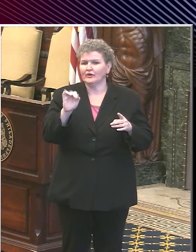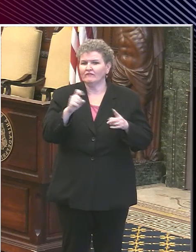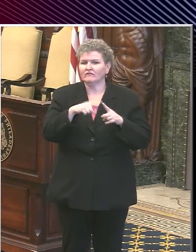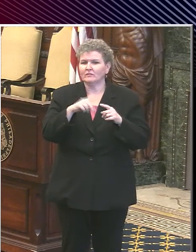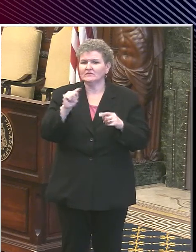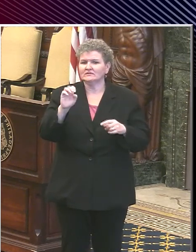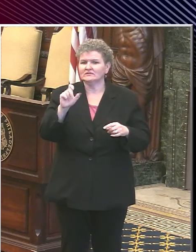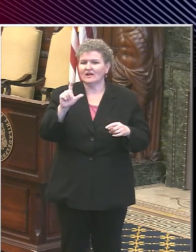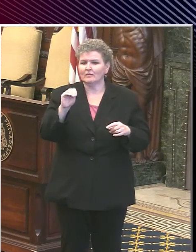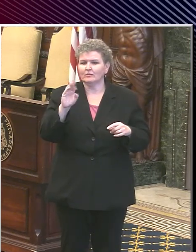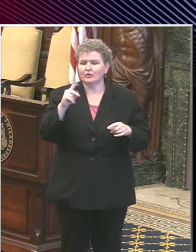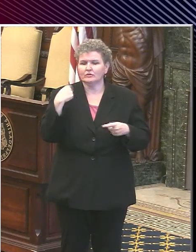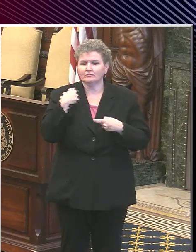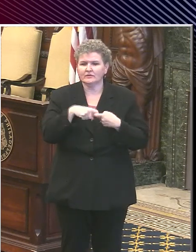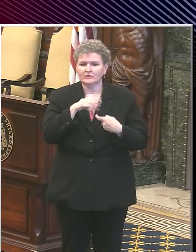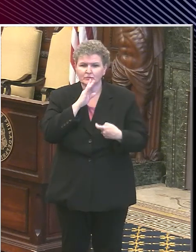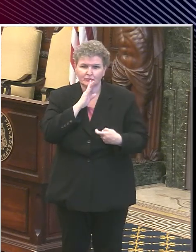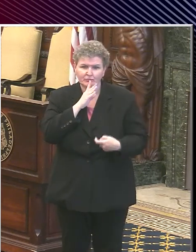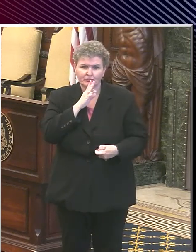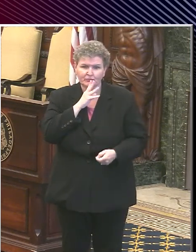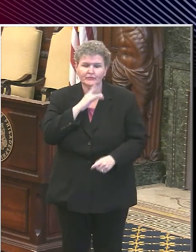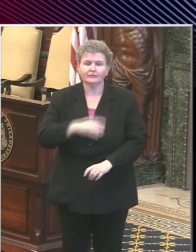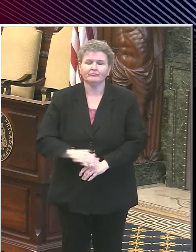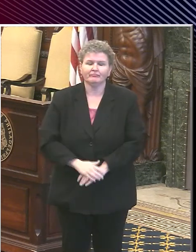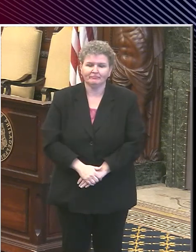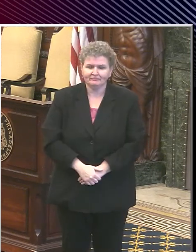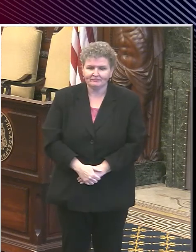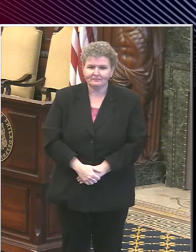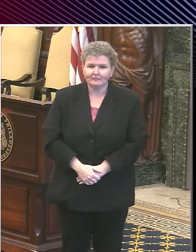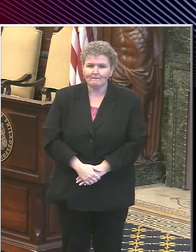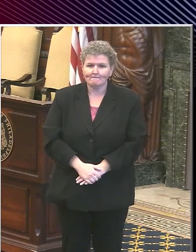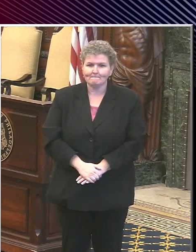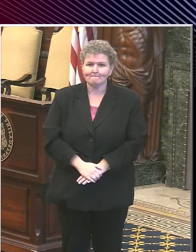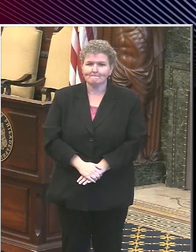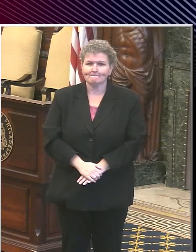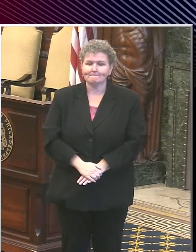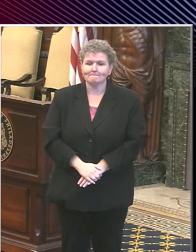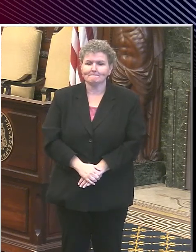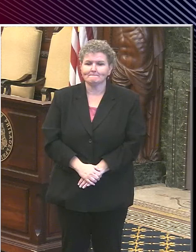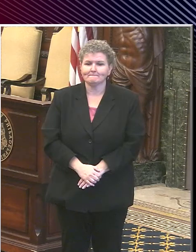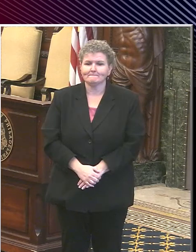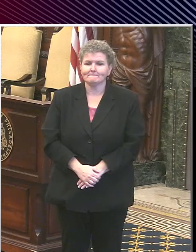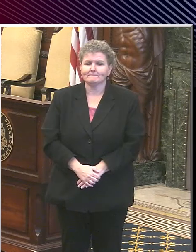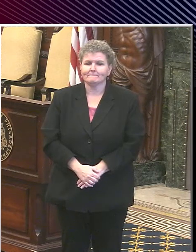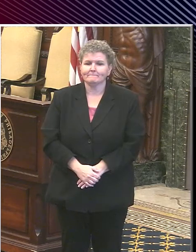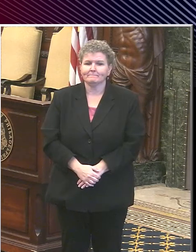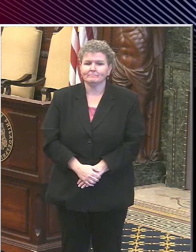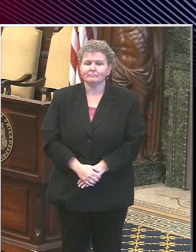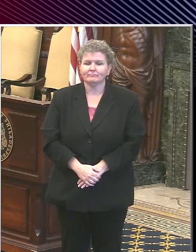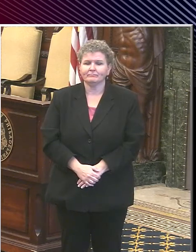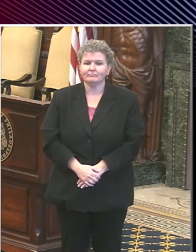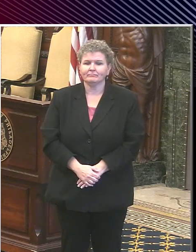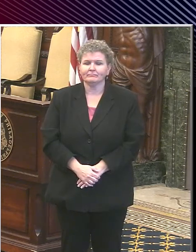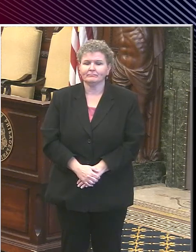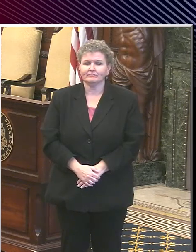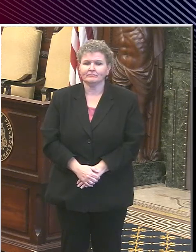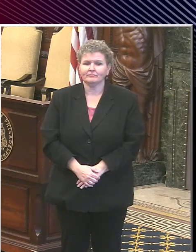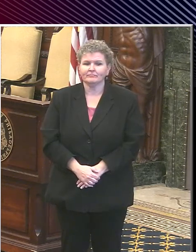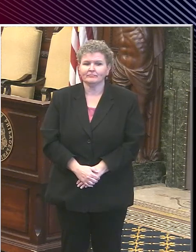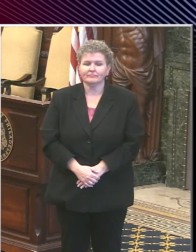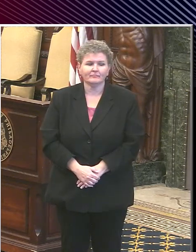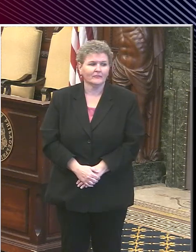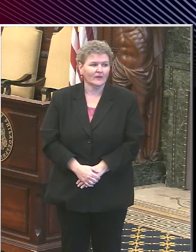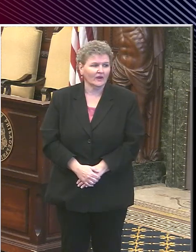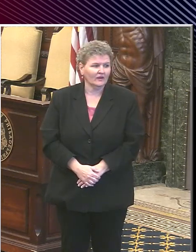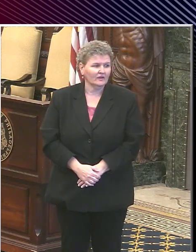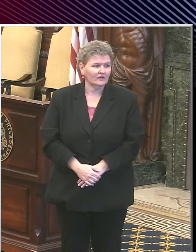Hola, esta pregunta, Armando, si es posible para el alcalde, si hay la posibilidad de evaluar próximamente